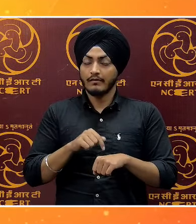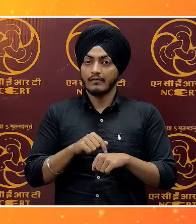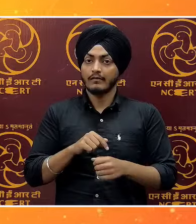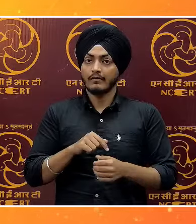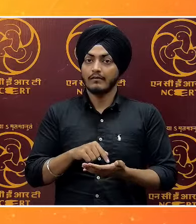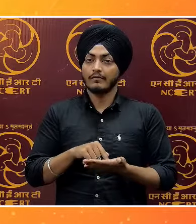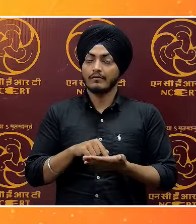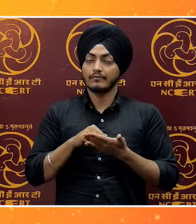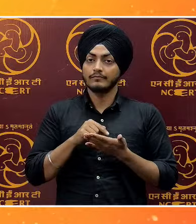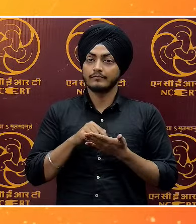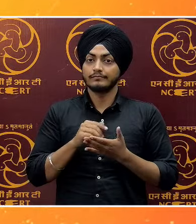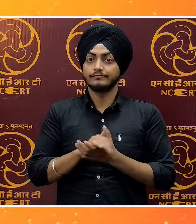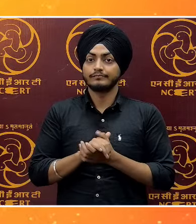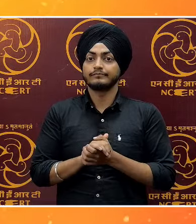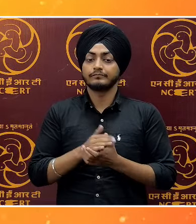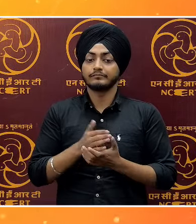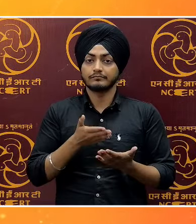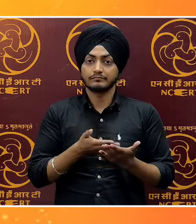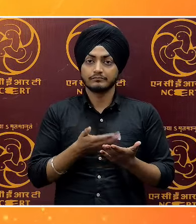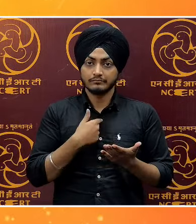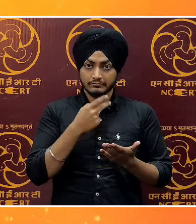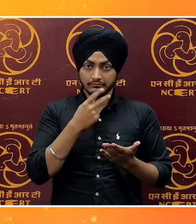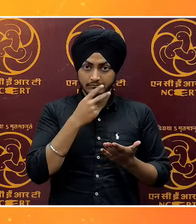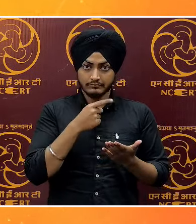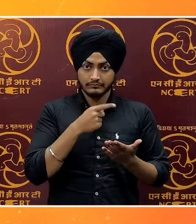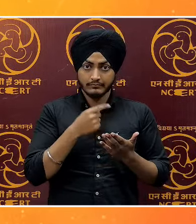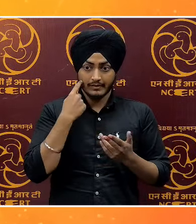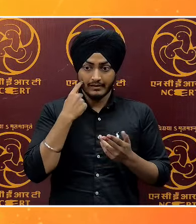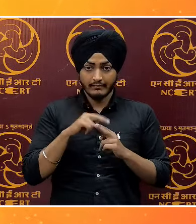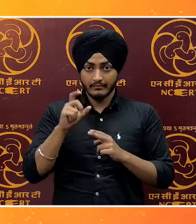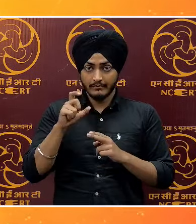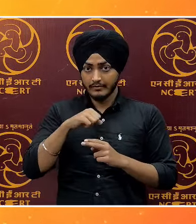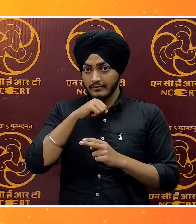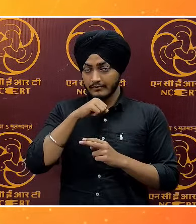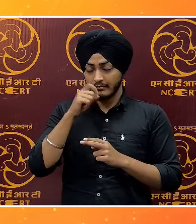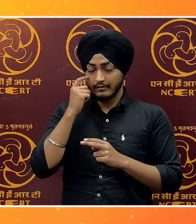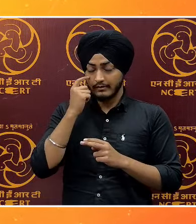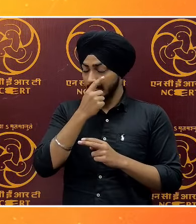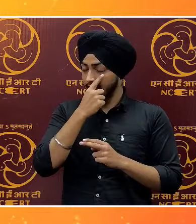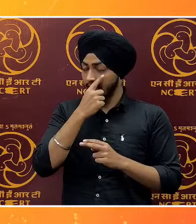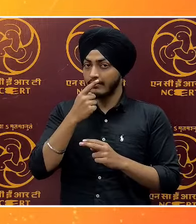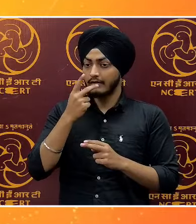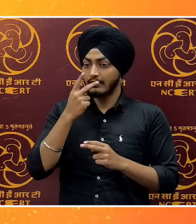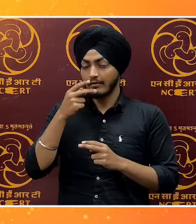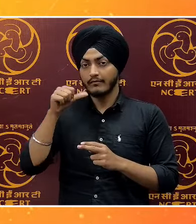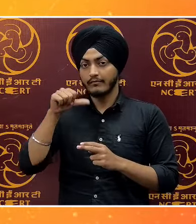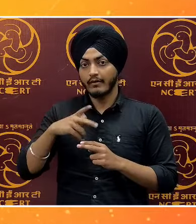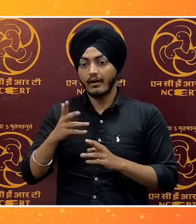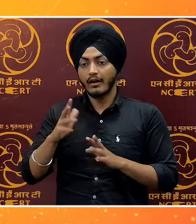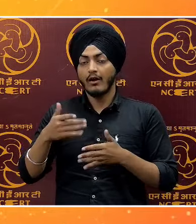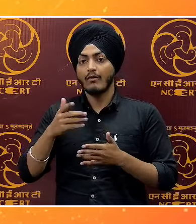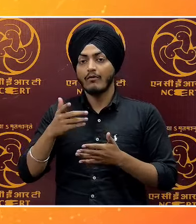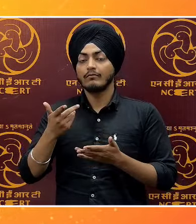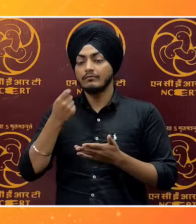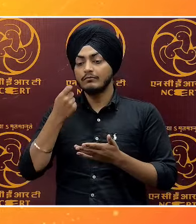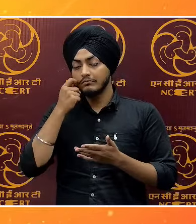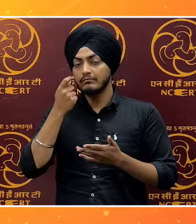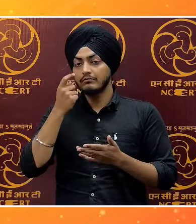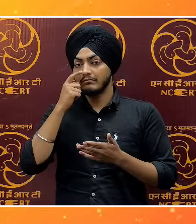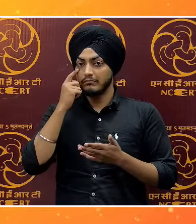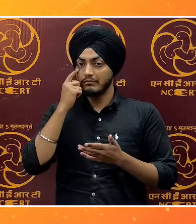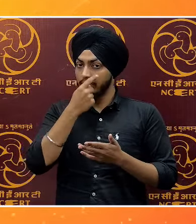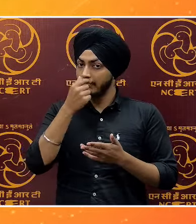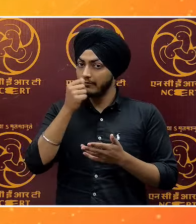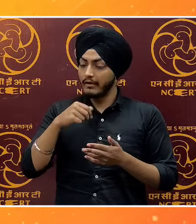handy, and here if some vision impairment student is there, he or she can find out and recognize the letter